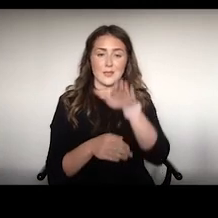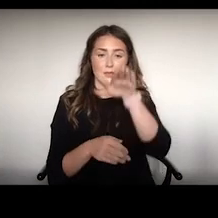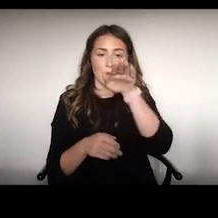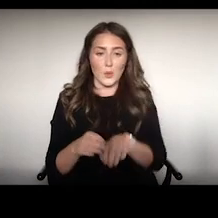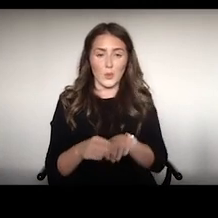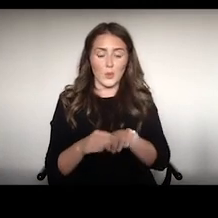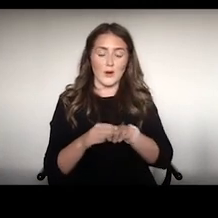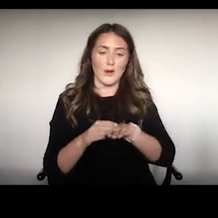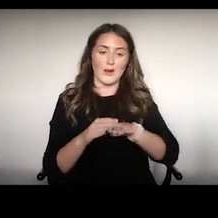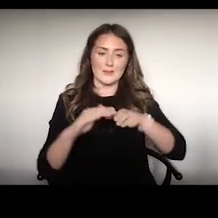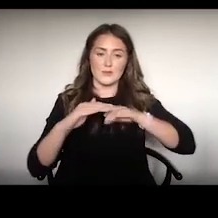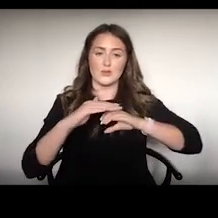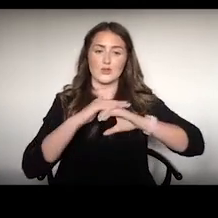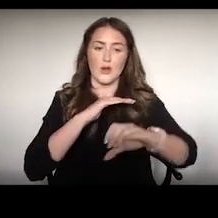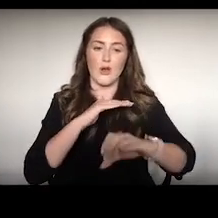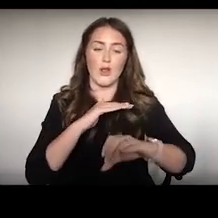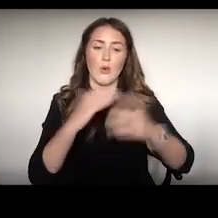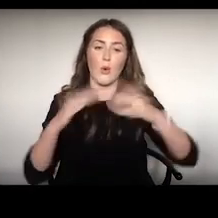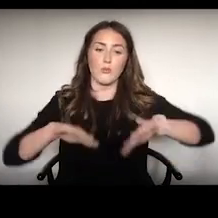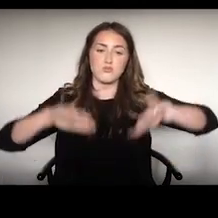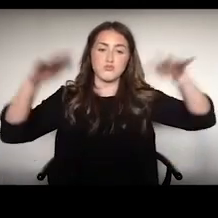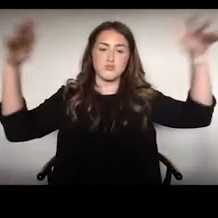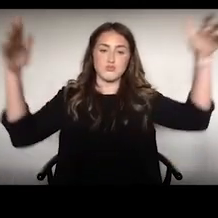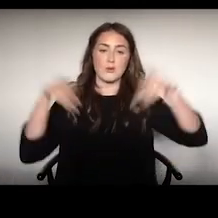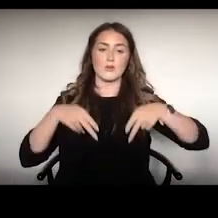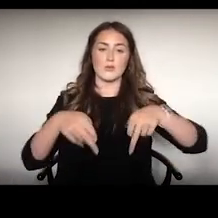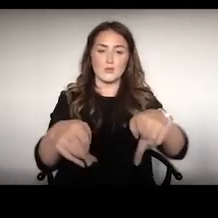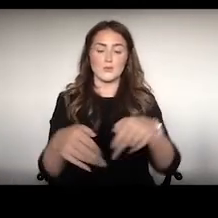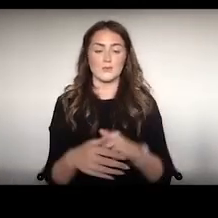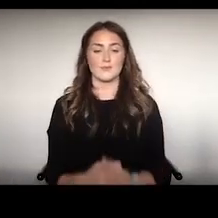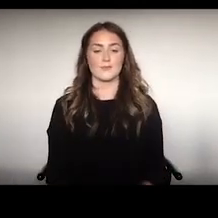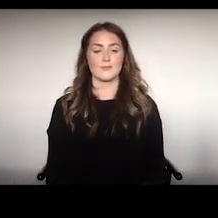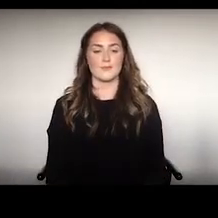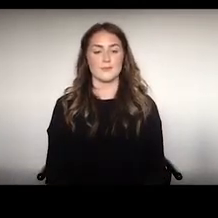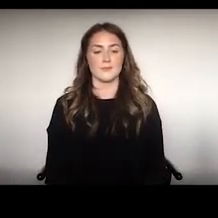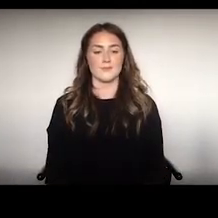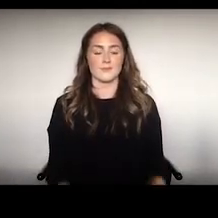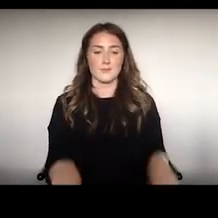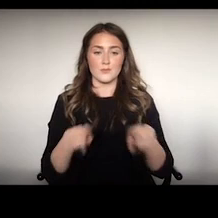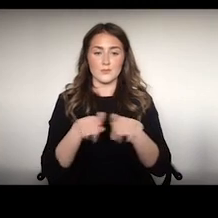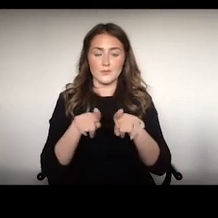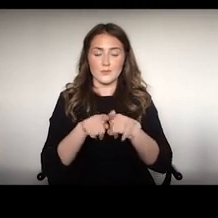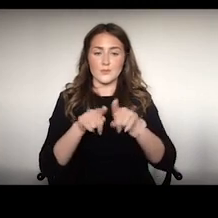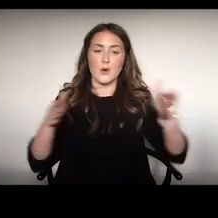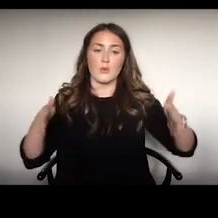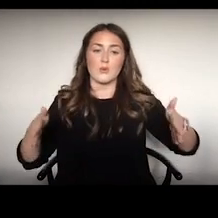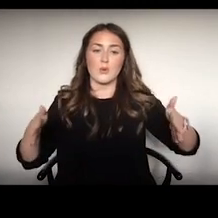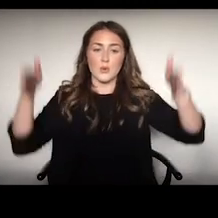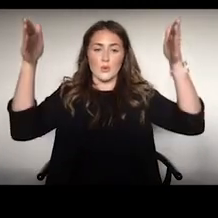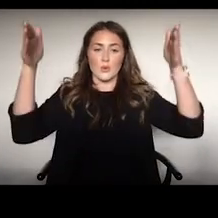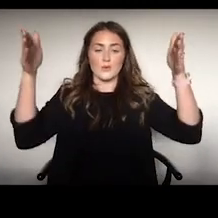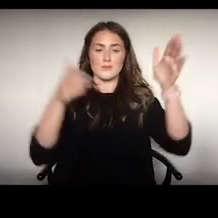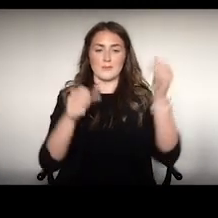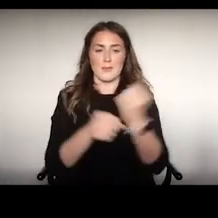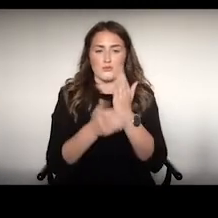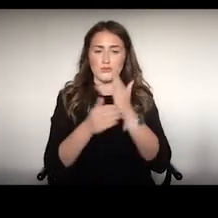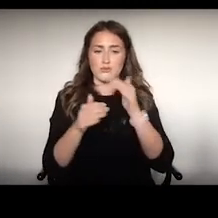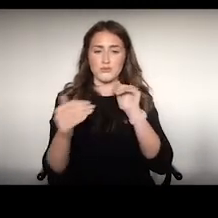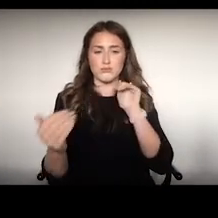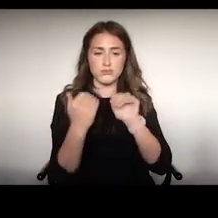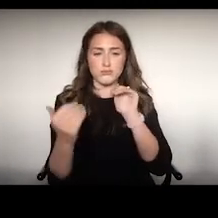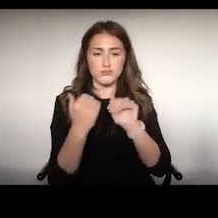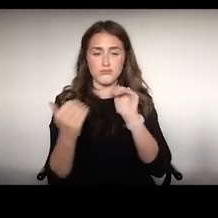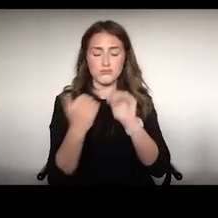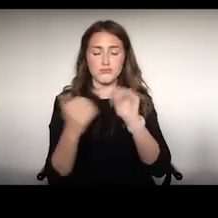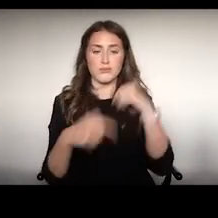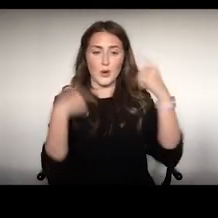whole route is in either tunnel, a cutting, or behind an embankment. We've also added more acoustic barriers